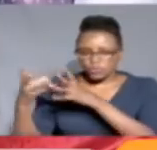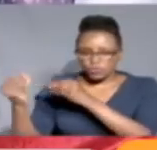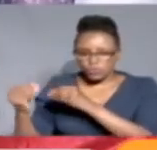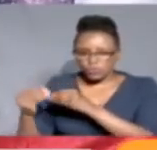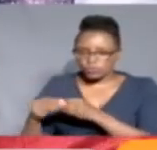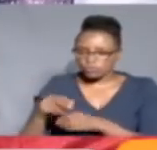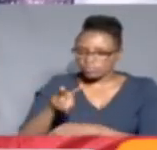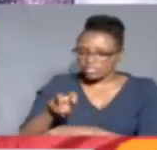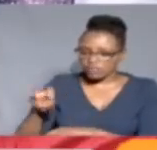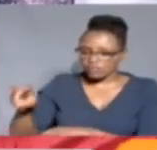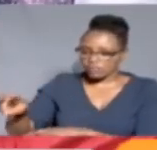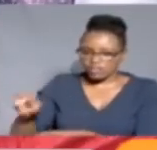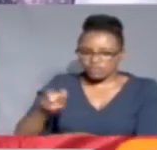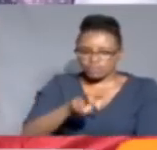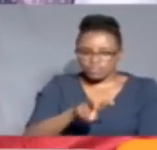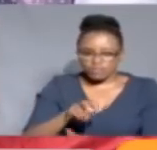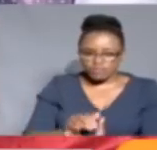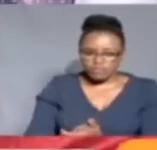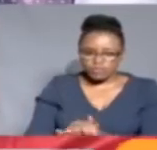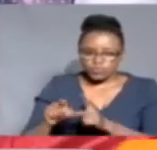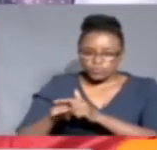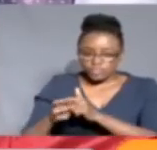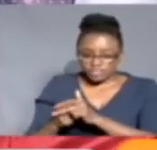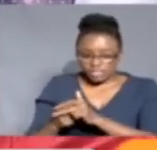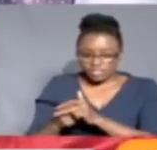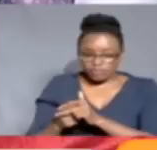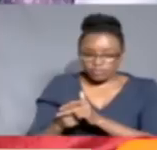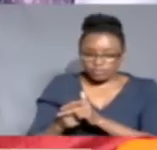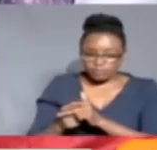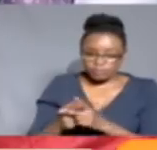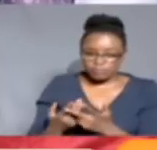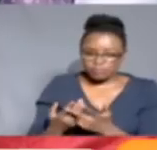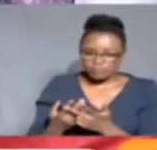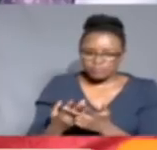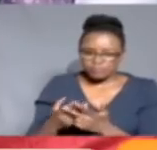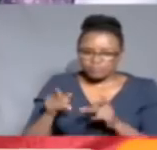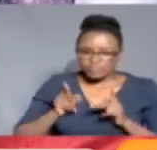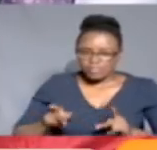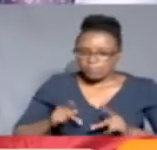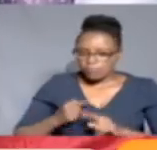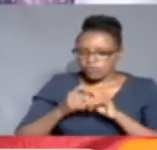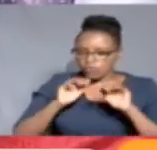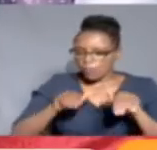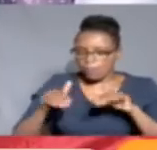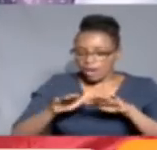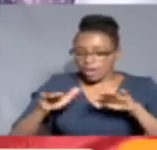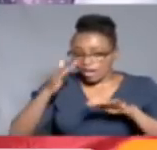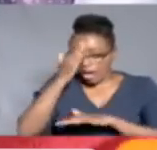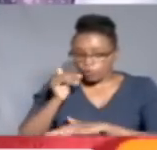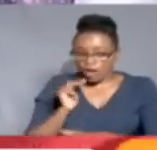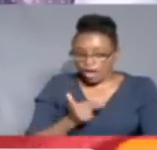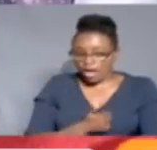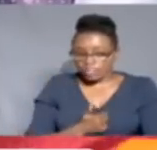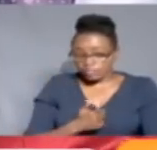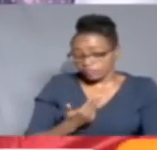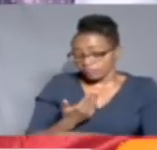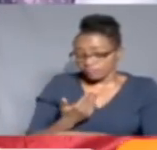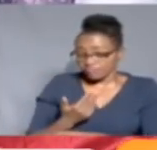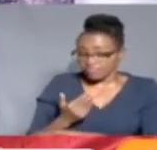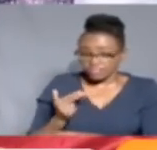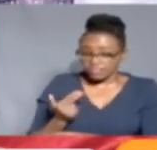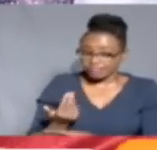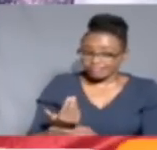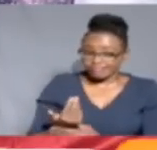rob them. We started by taking things from people's gardens because we were depending on ourselves, so we